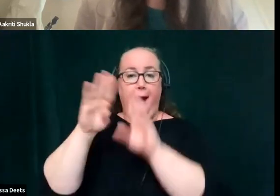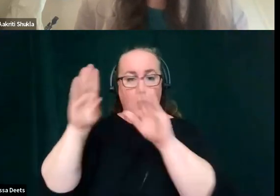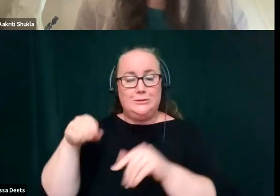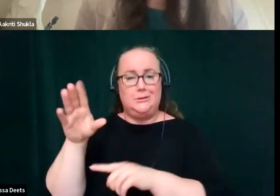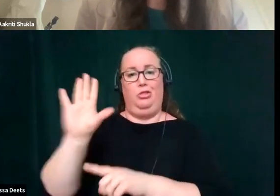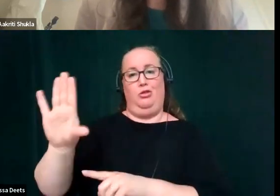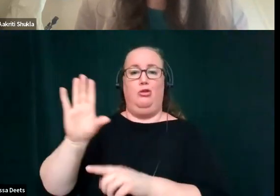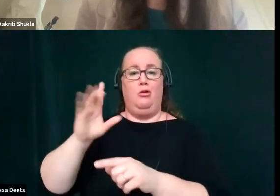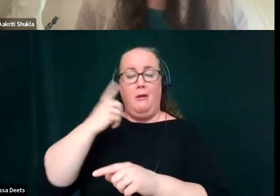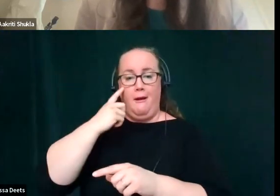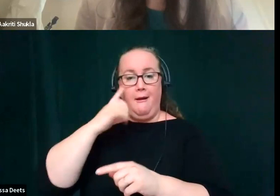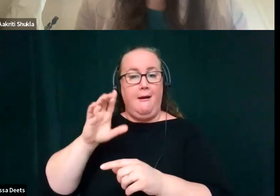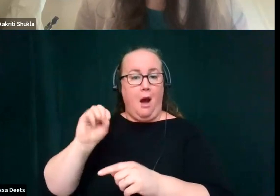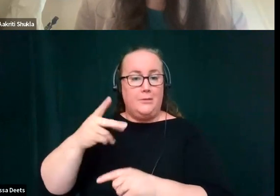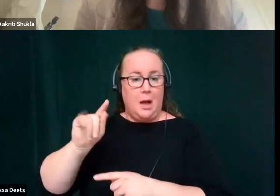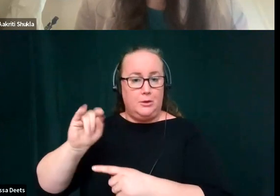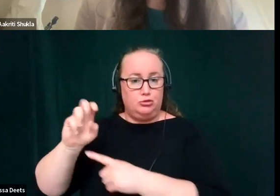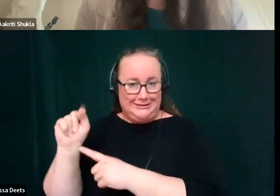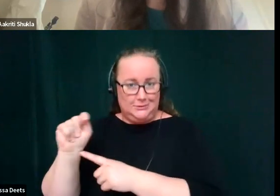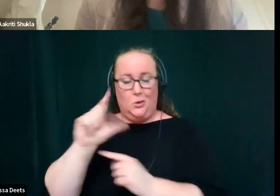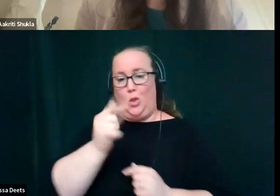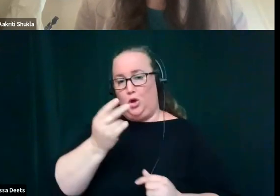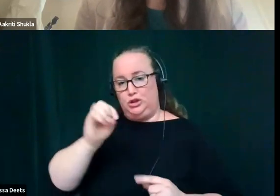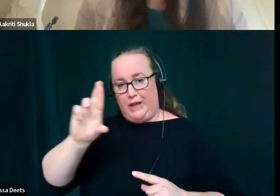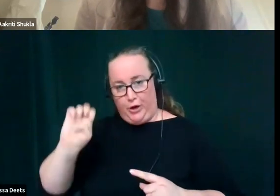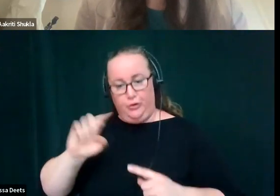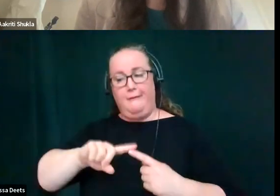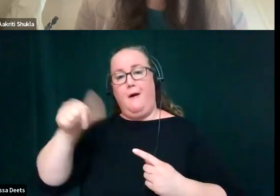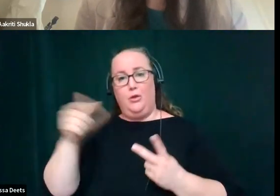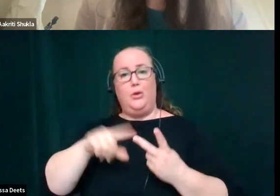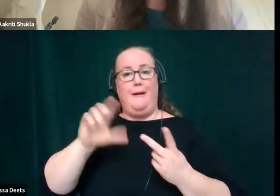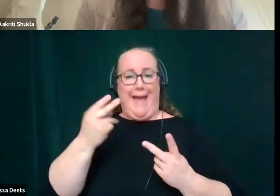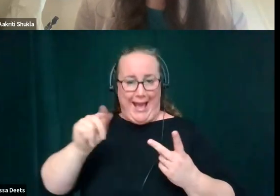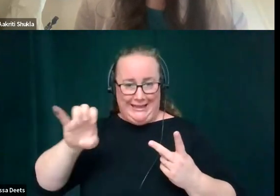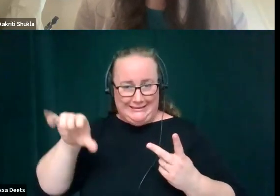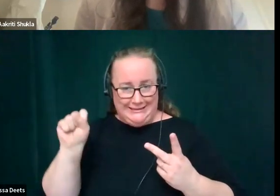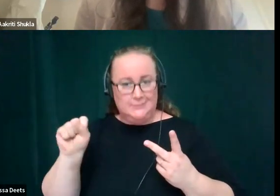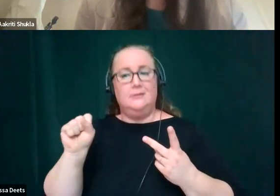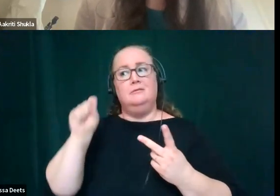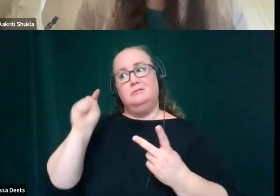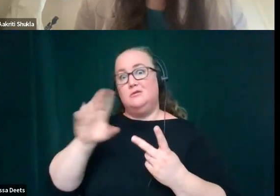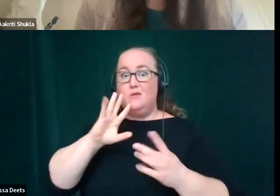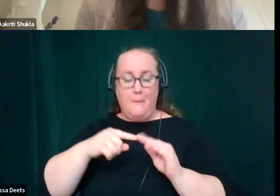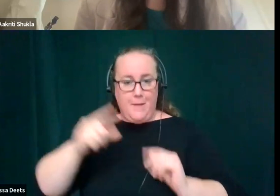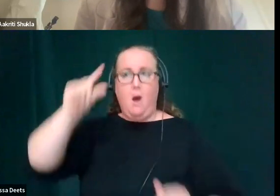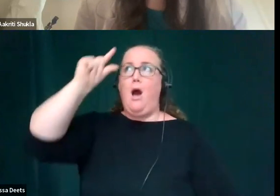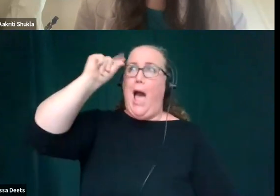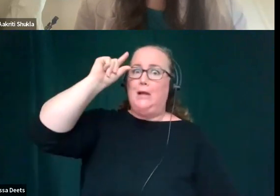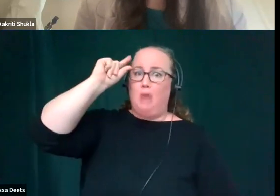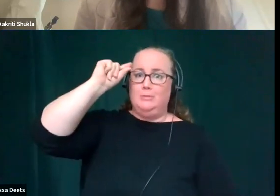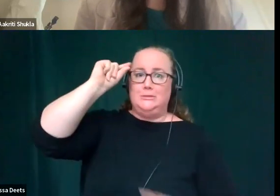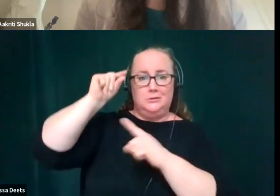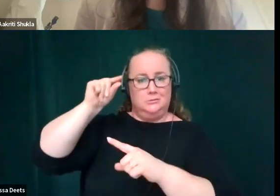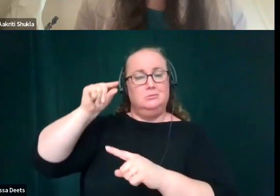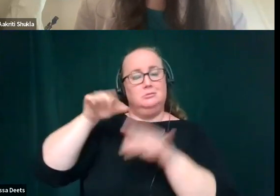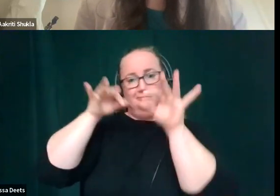as their occupational therapist, Laura Hayes. They're phenomenal. And it was all about eye drops. Simply put, they talked